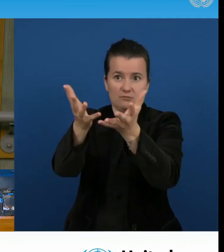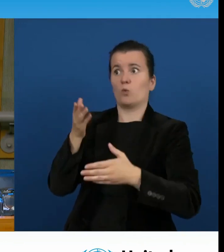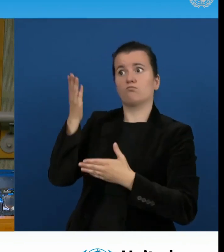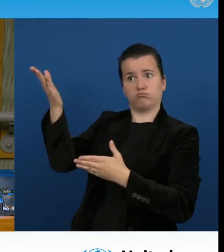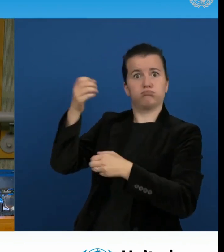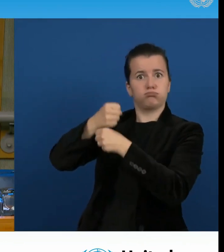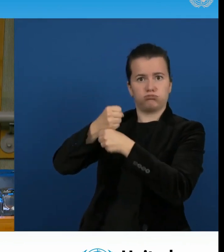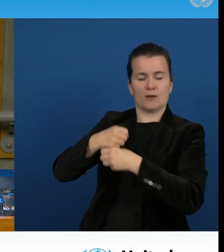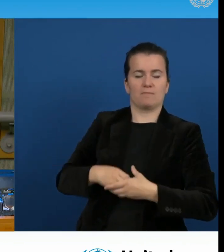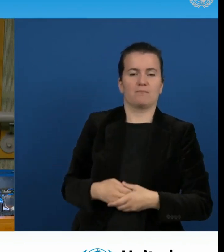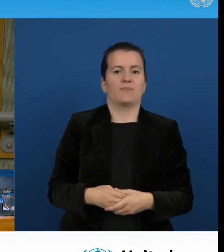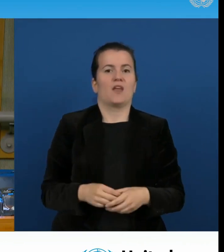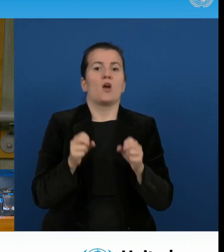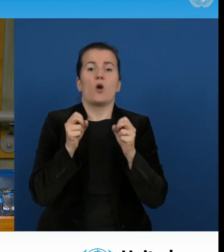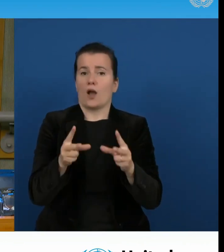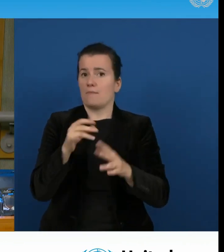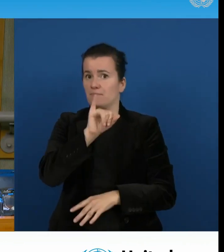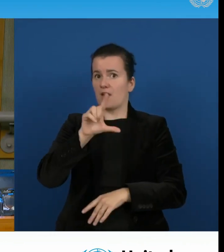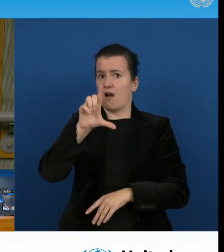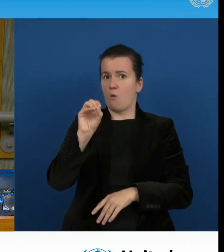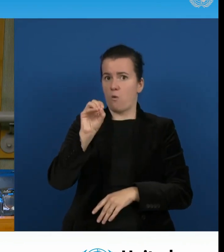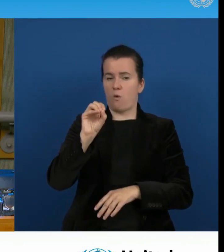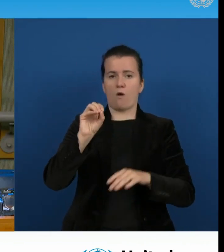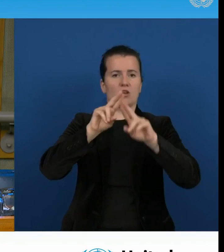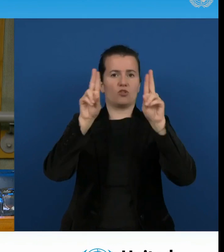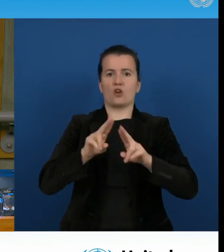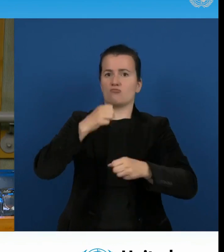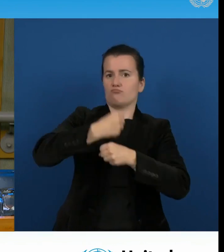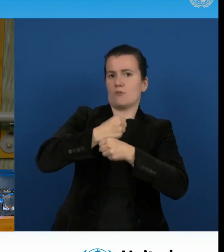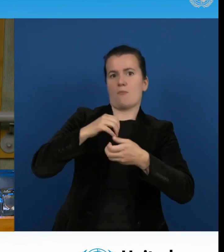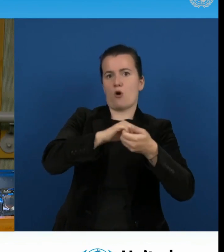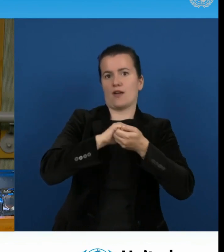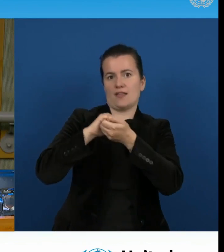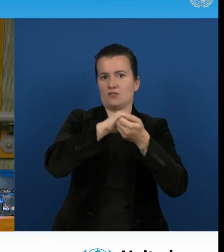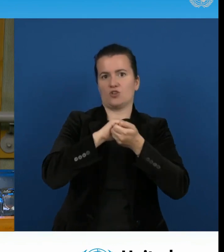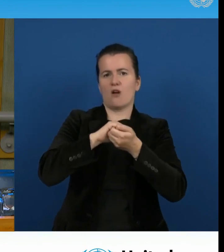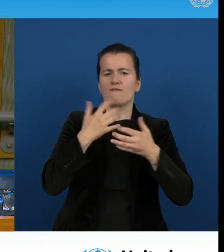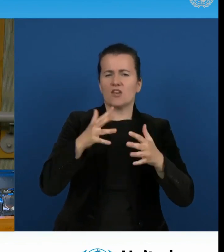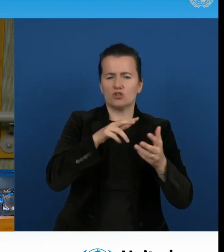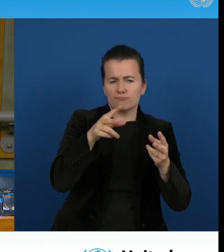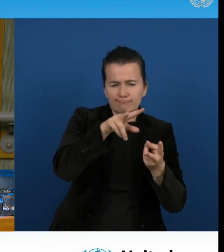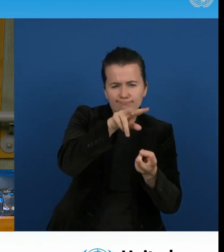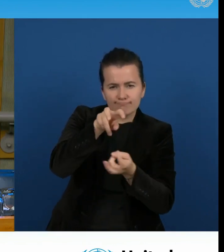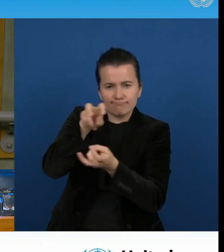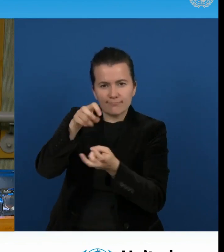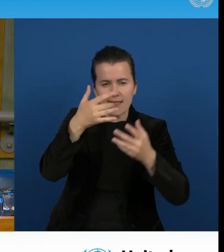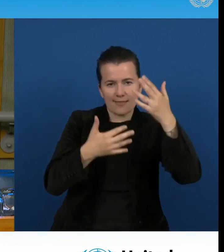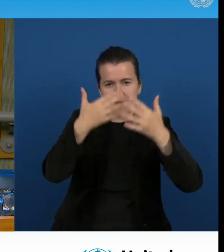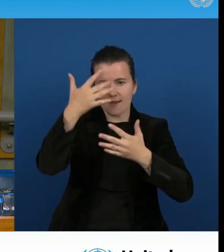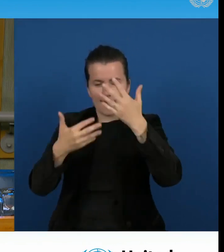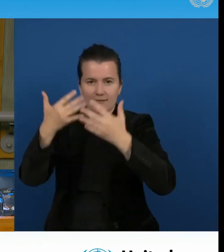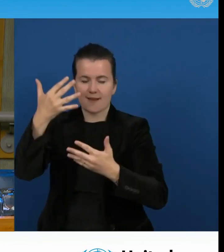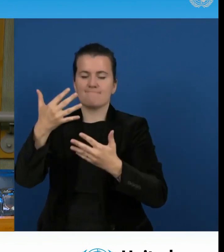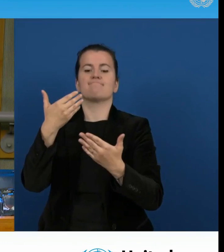data continues to show that much more needs to be done to improve the employment opportunities of persons with disabilities. In fact,